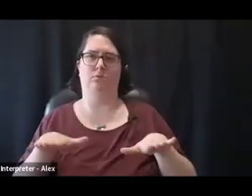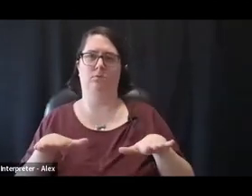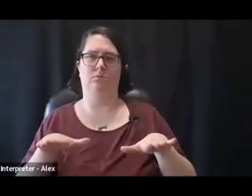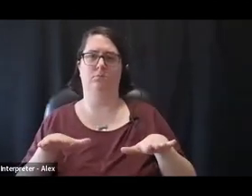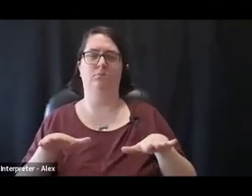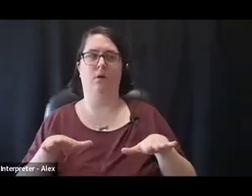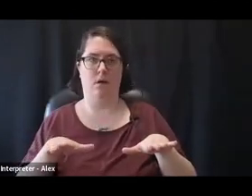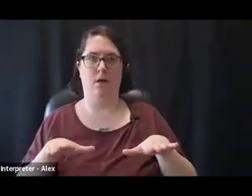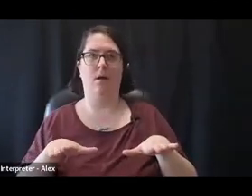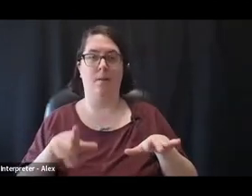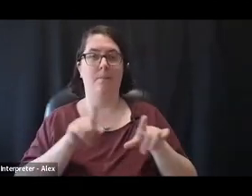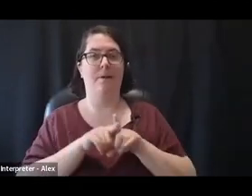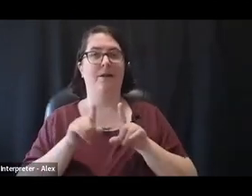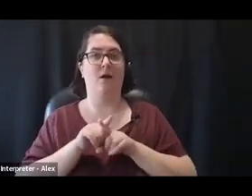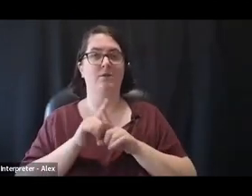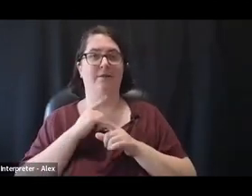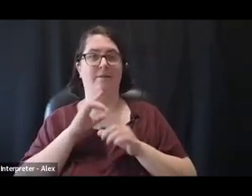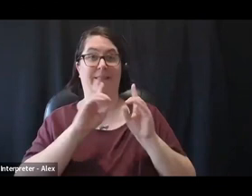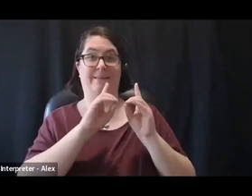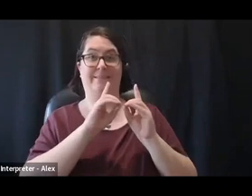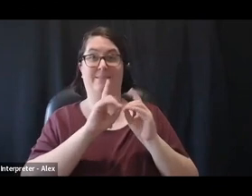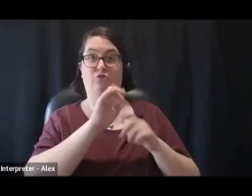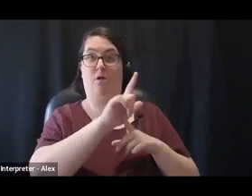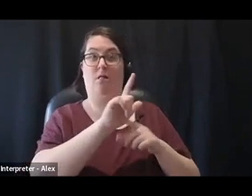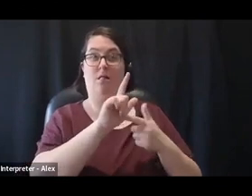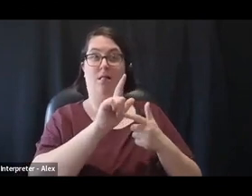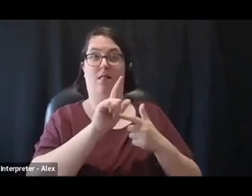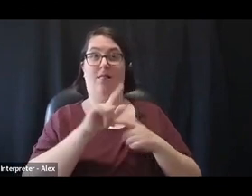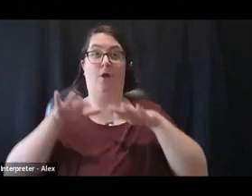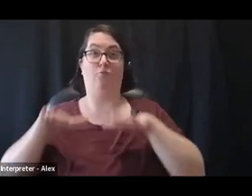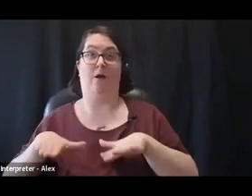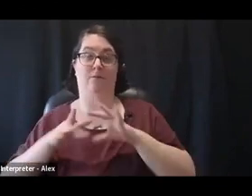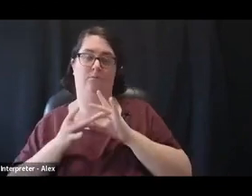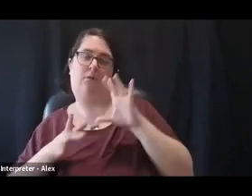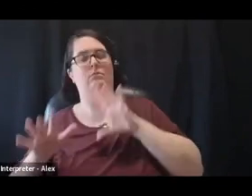see something that we lose with the digital or that we tend to forget perhaps.